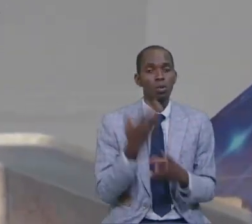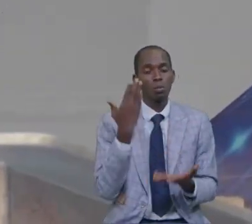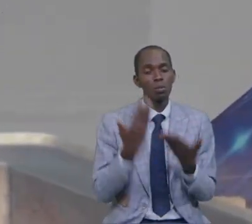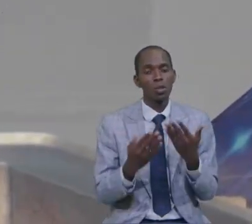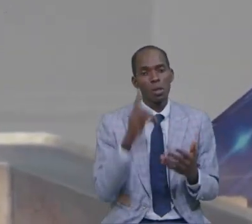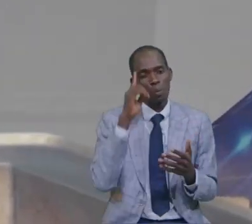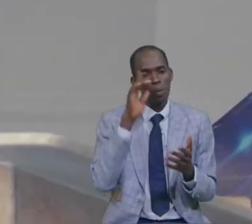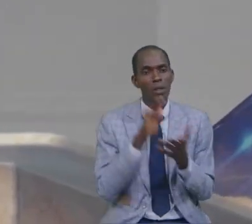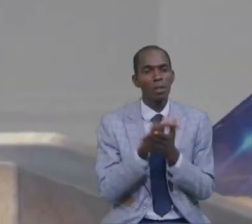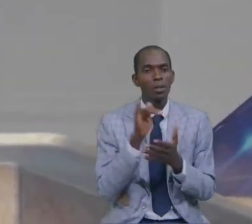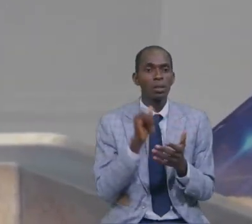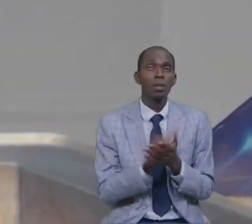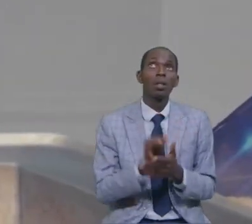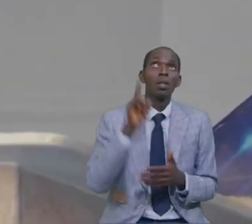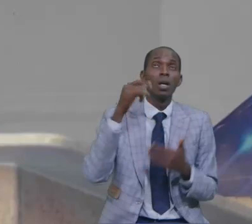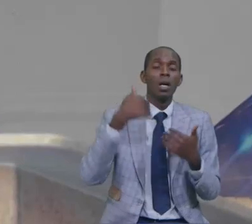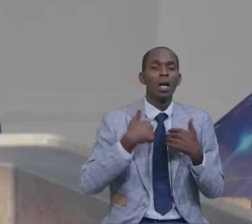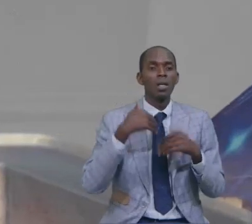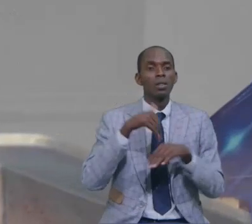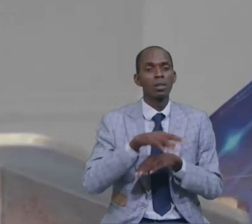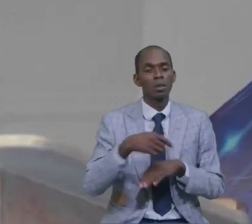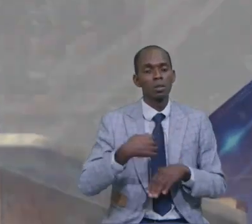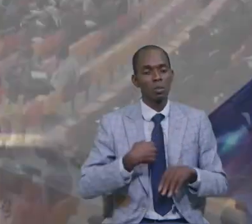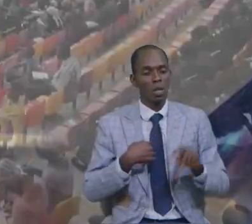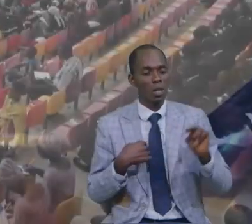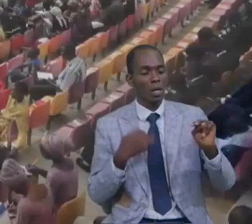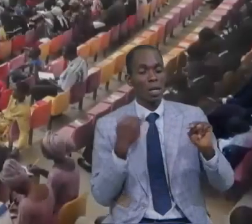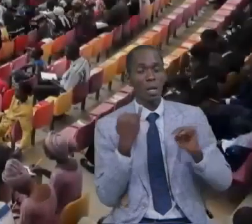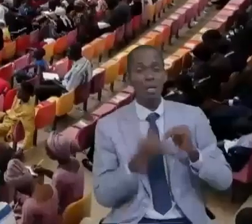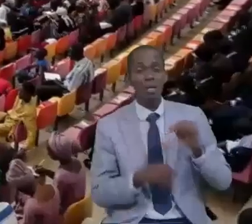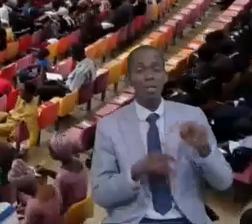with affirmed crucifixion.